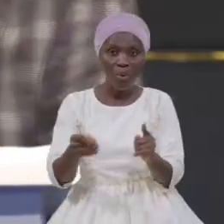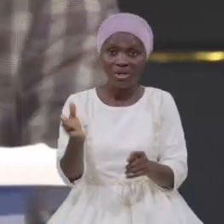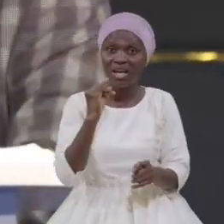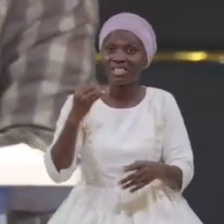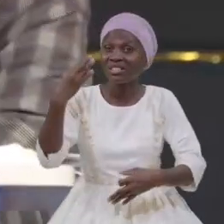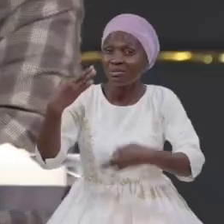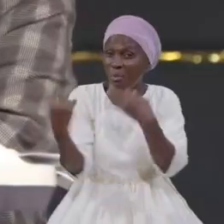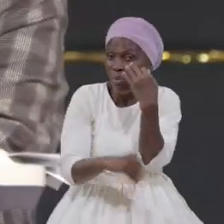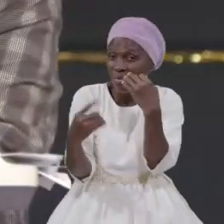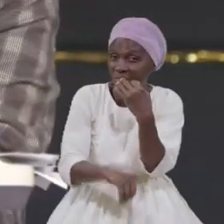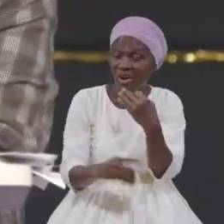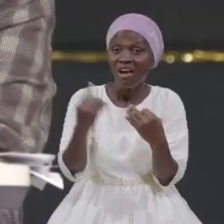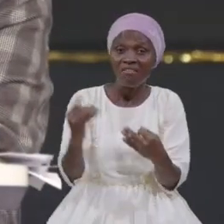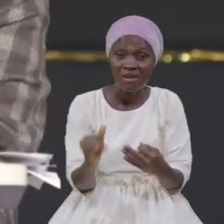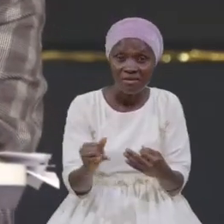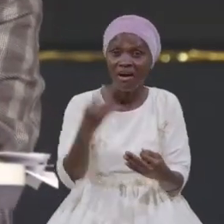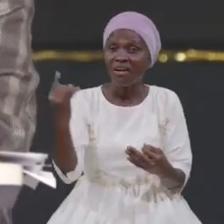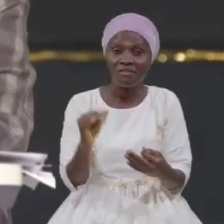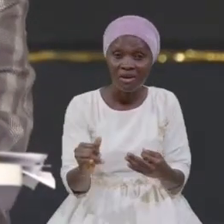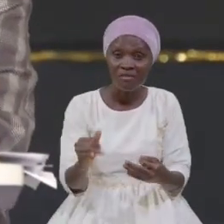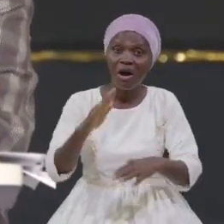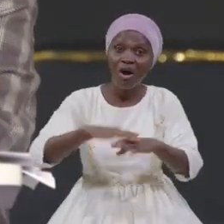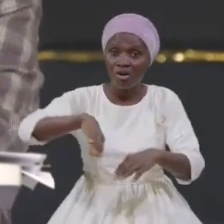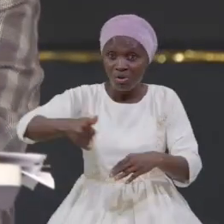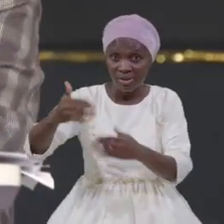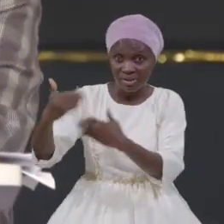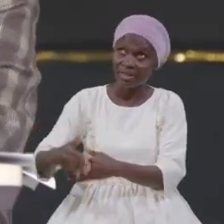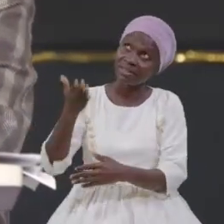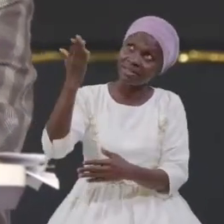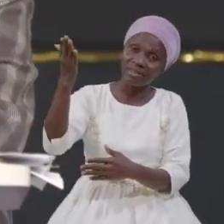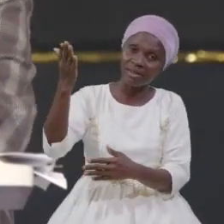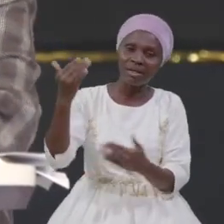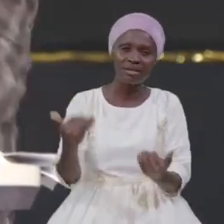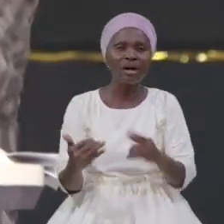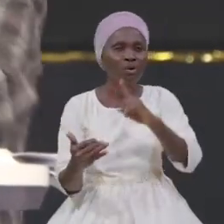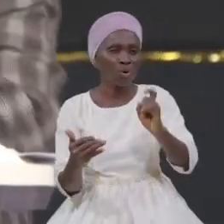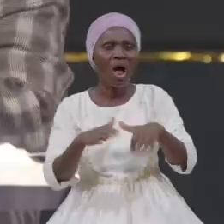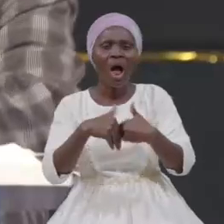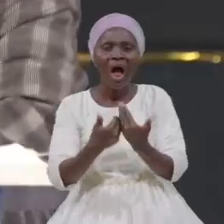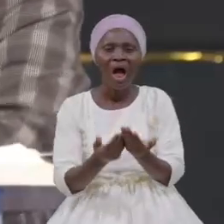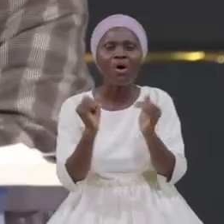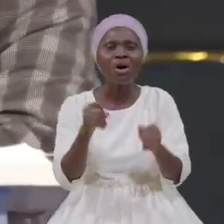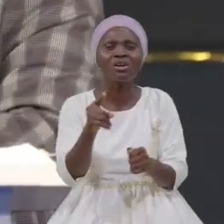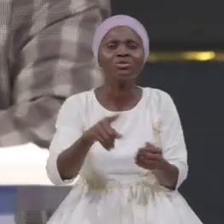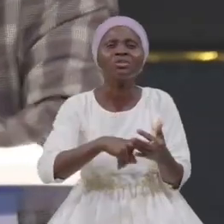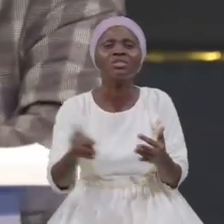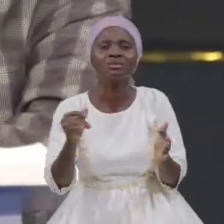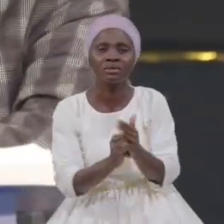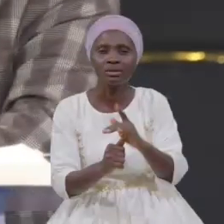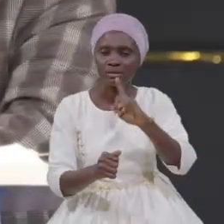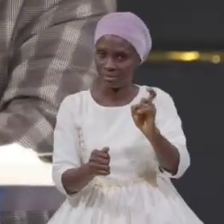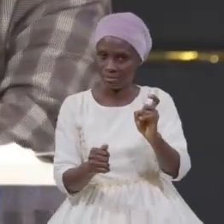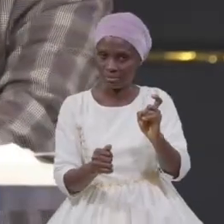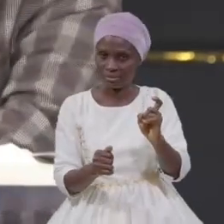other side. How can you escape that? I told you, but I'll tell you again. In Romans